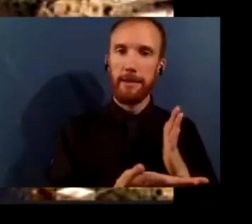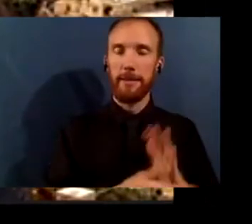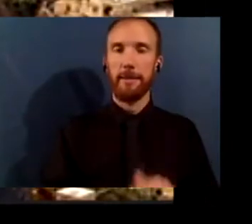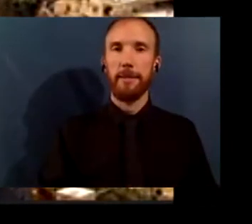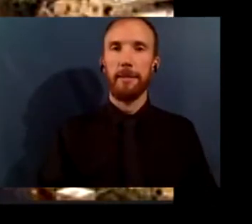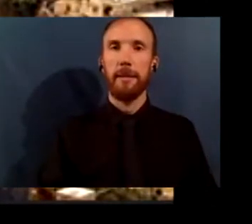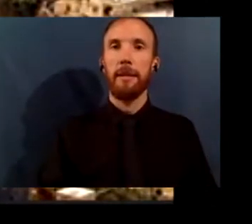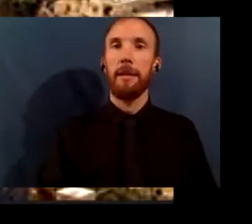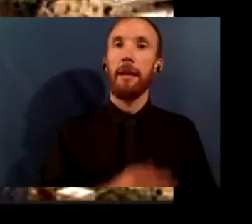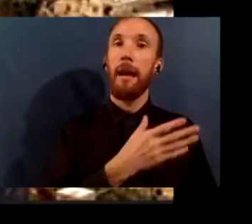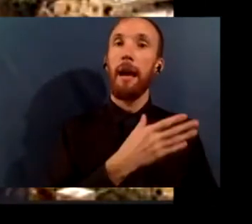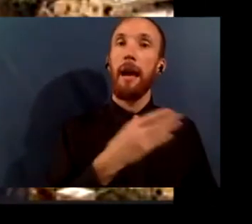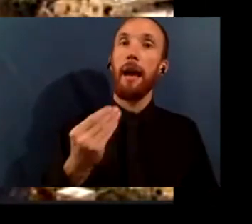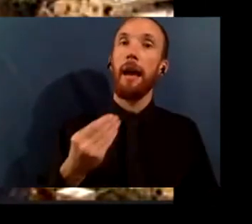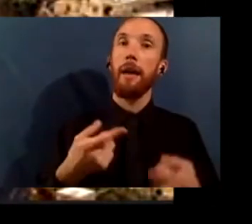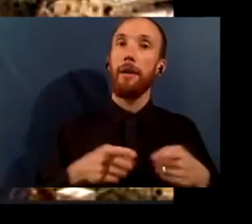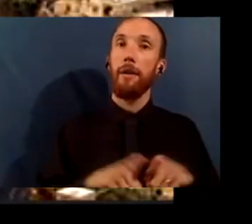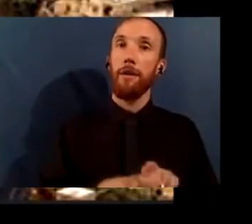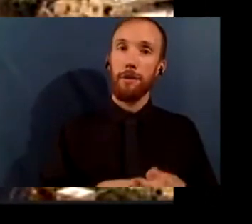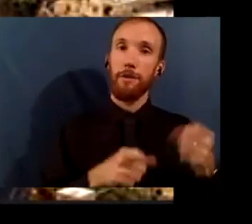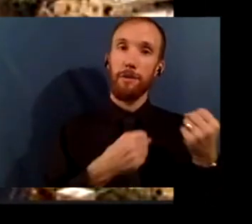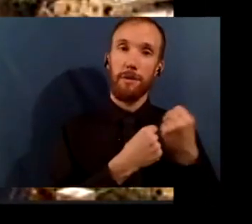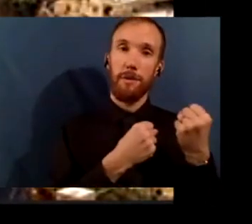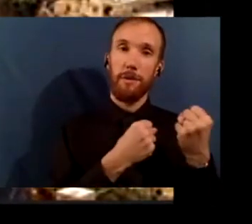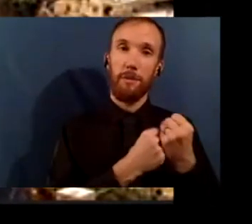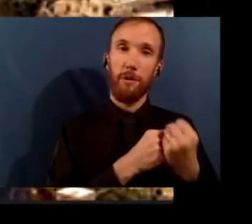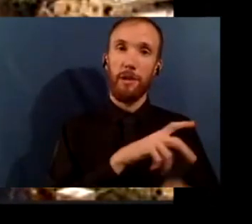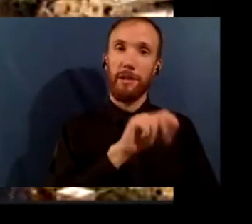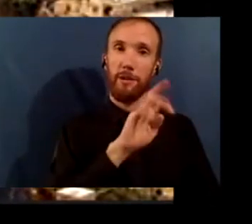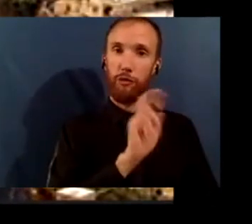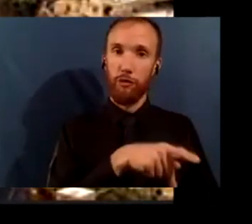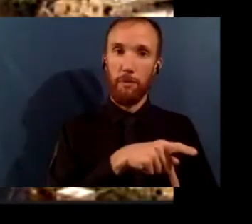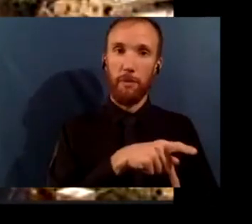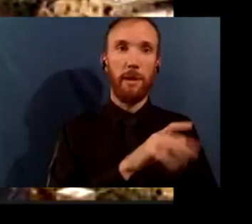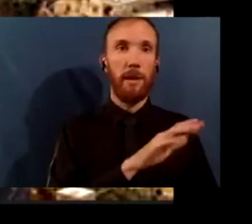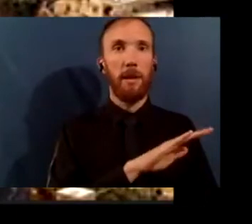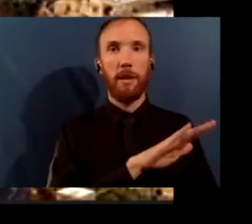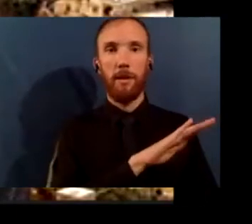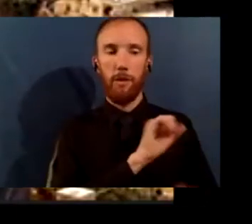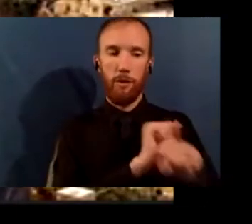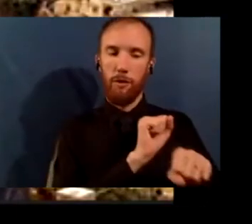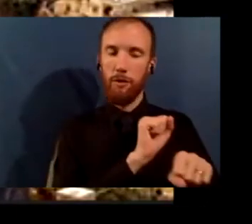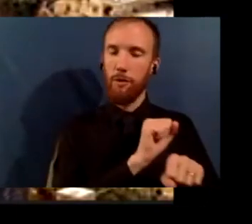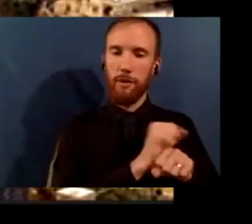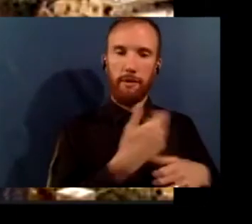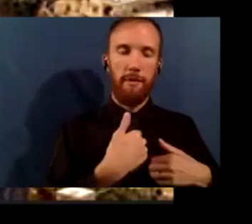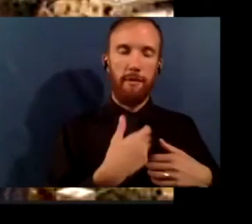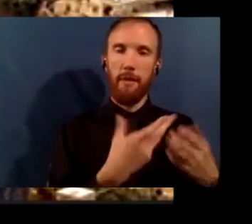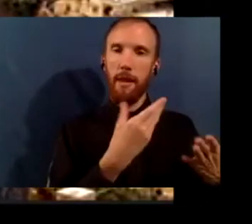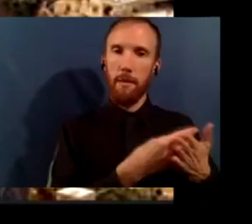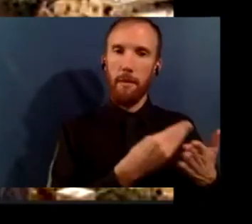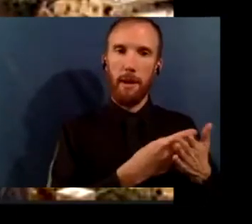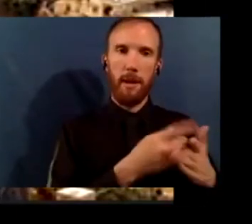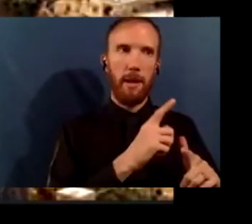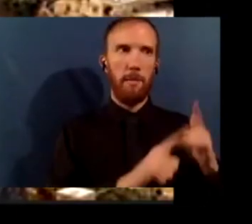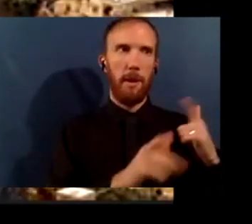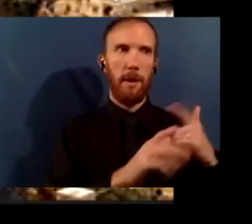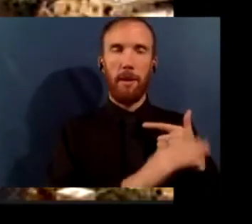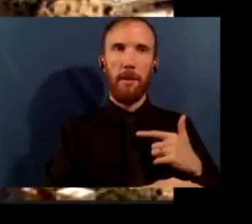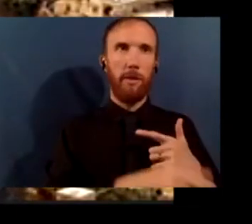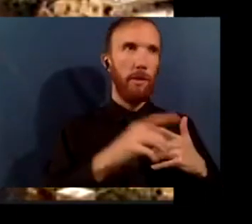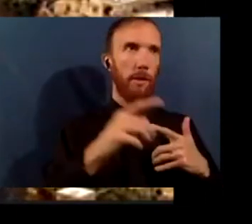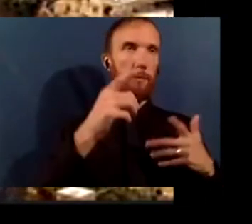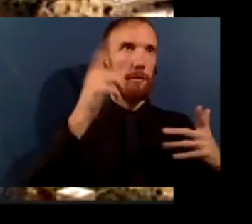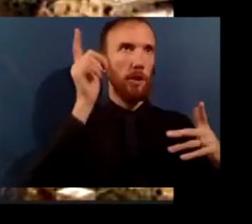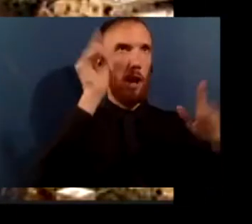and also in supporting Donald Trump. Admittedly, their efforts are well-funded, but they are hegemonic,